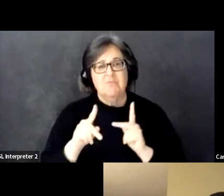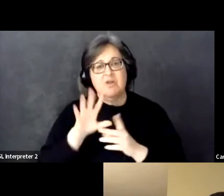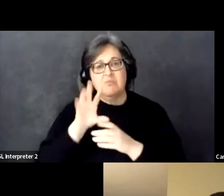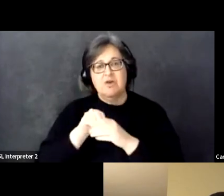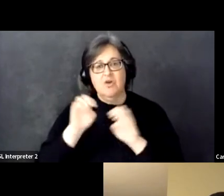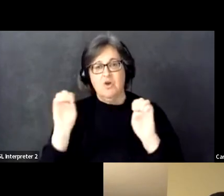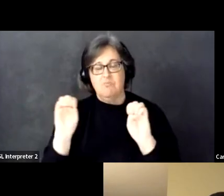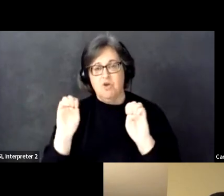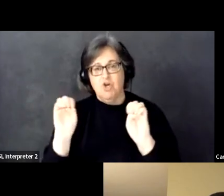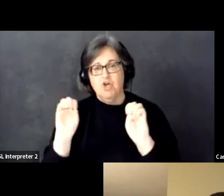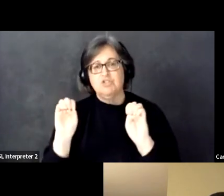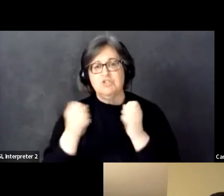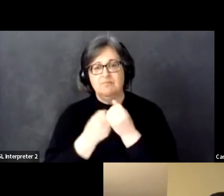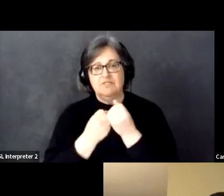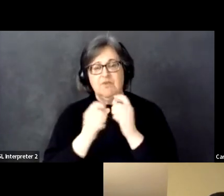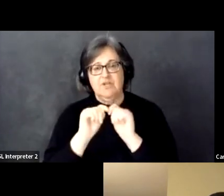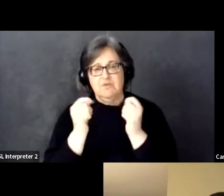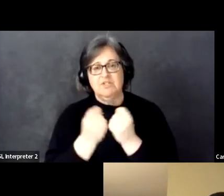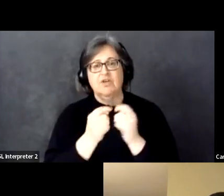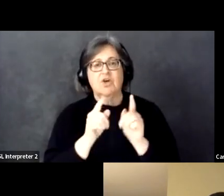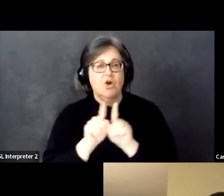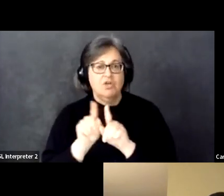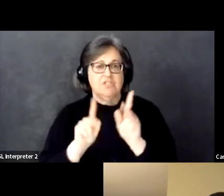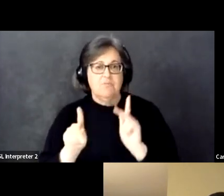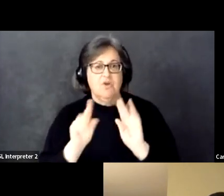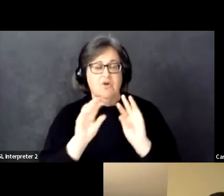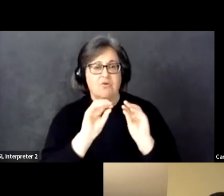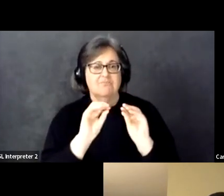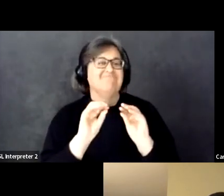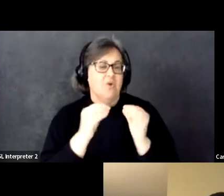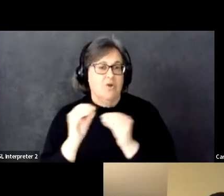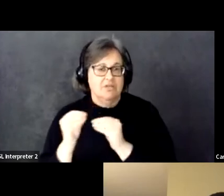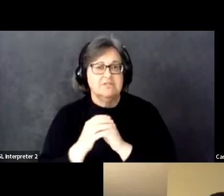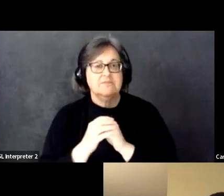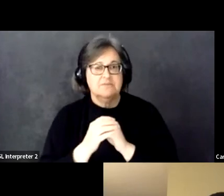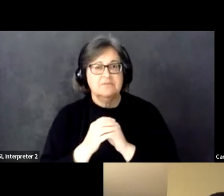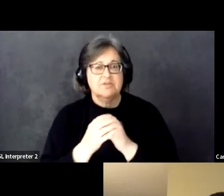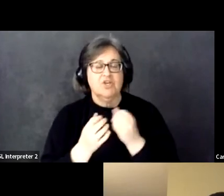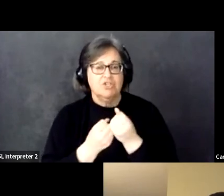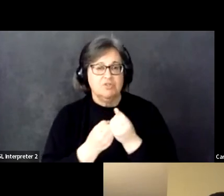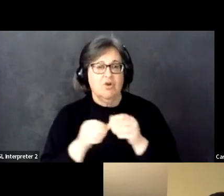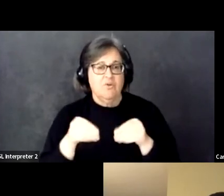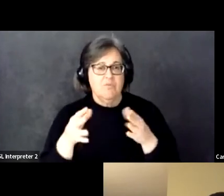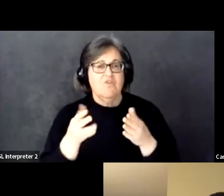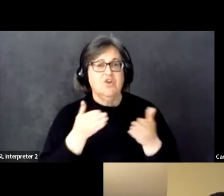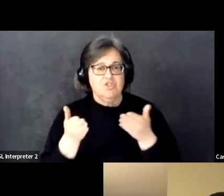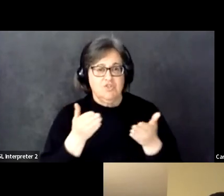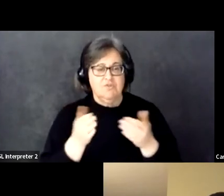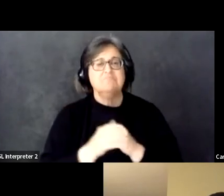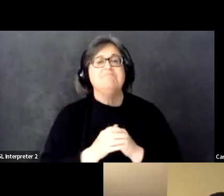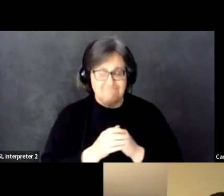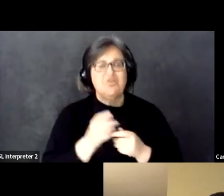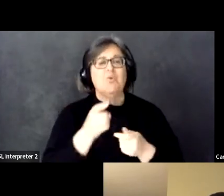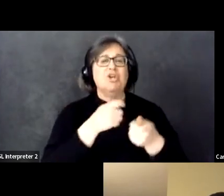the emergency supports teams, as well as those organizations and supports that provide those services. Because what